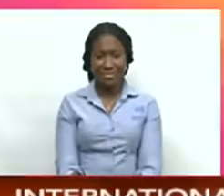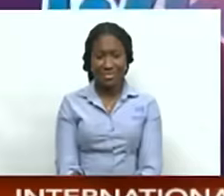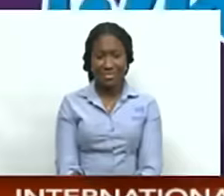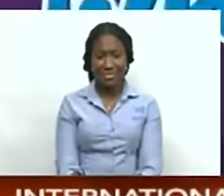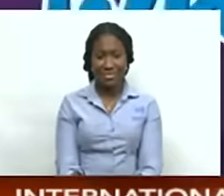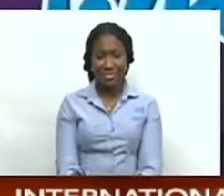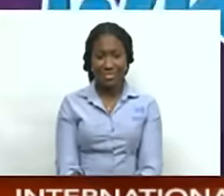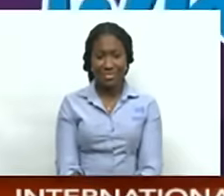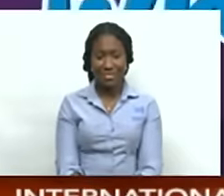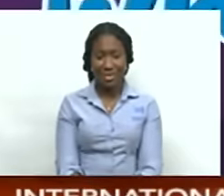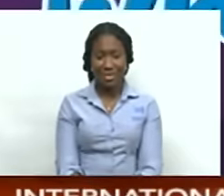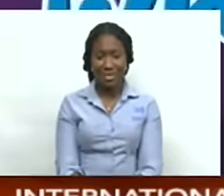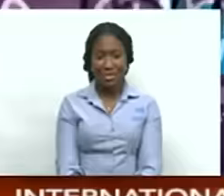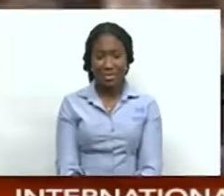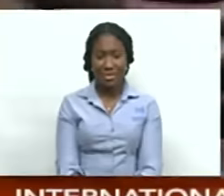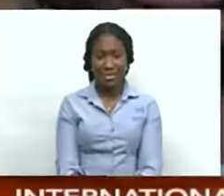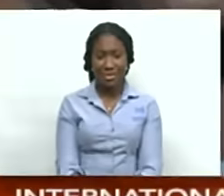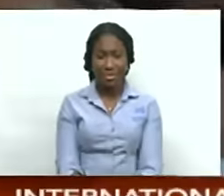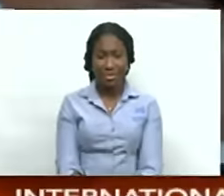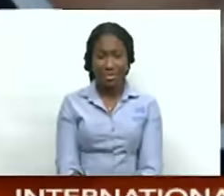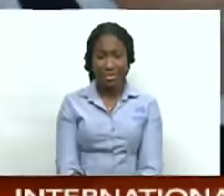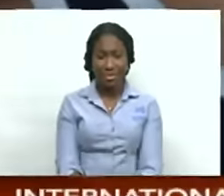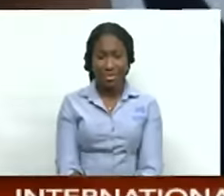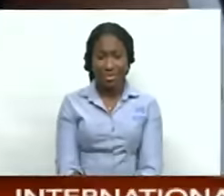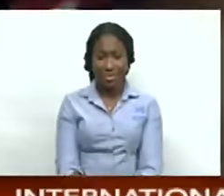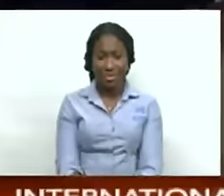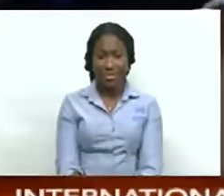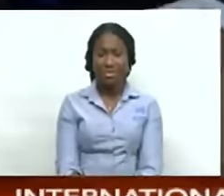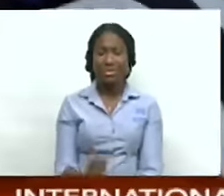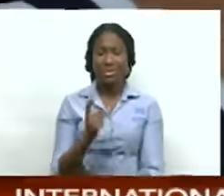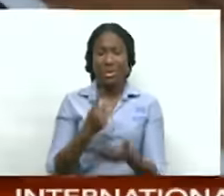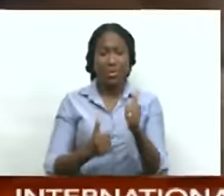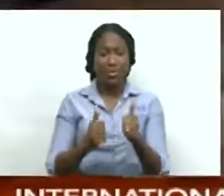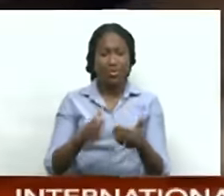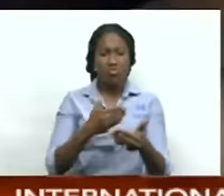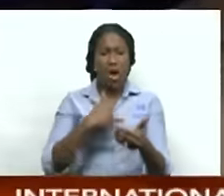A. What tune I like? Let me see.